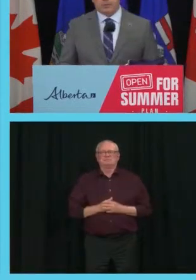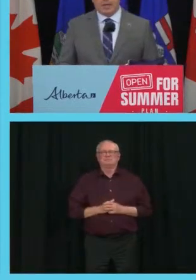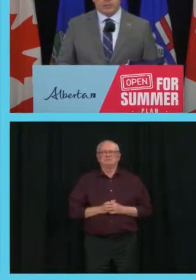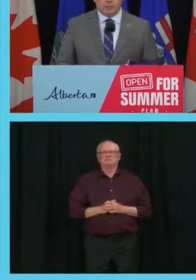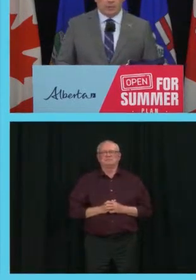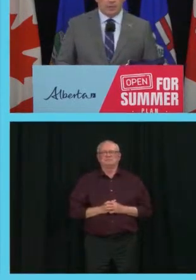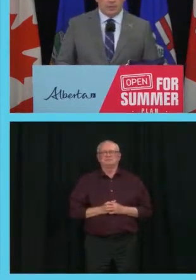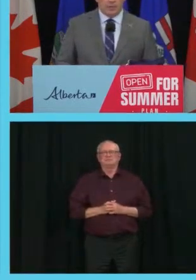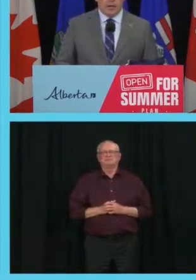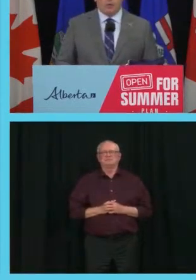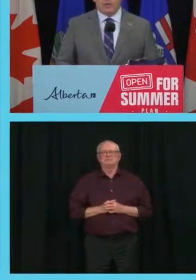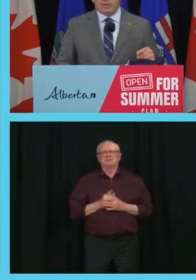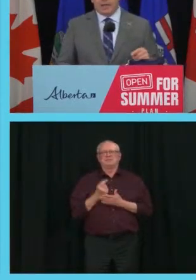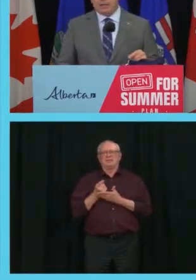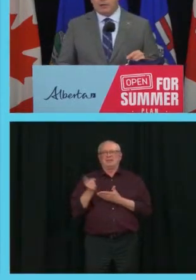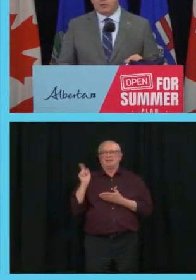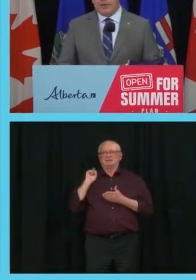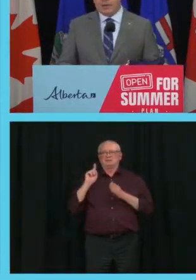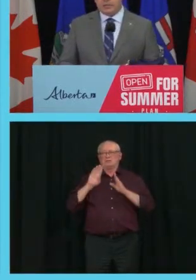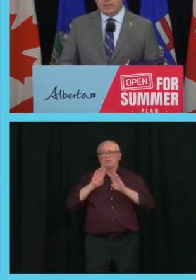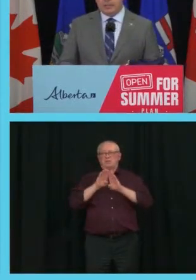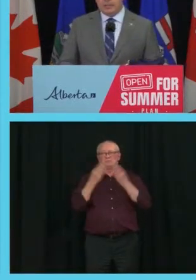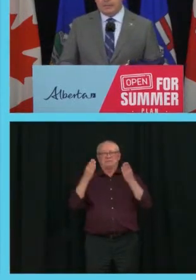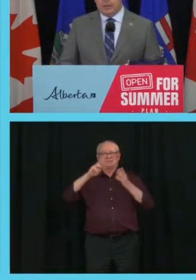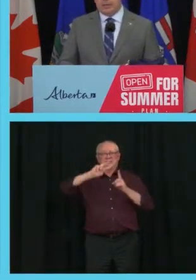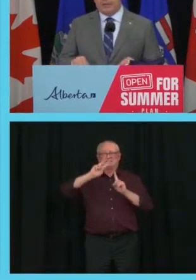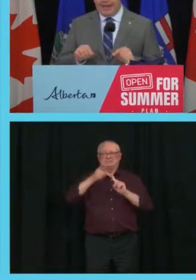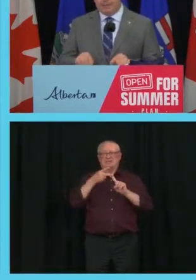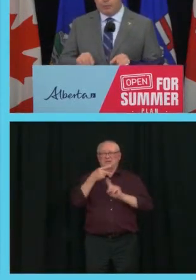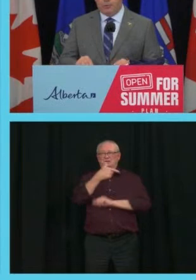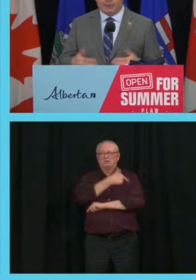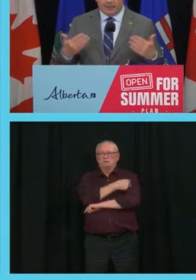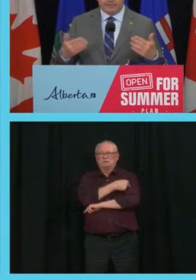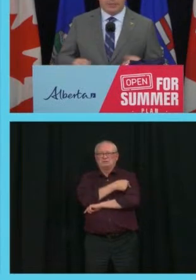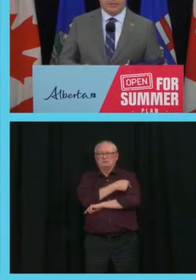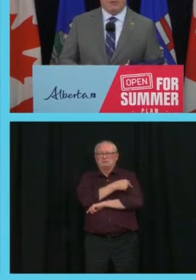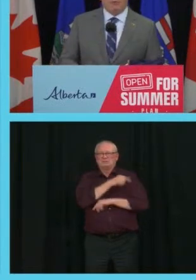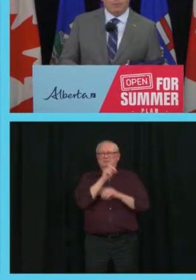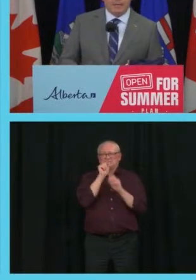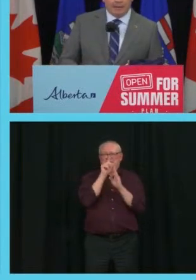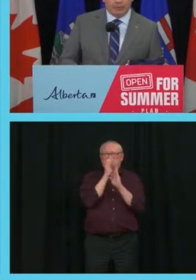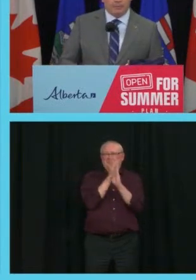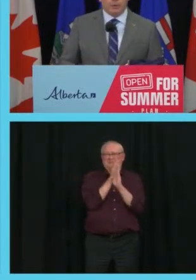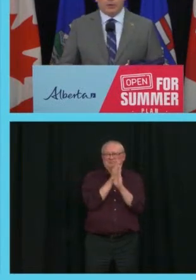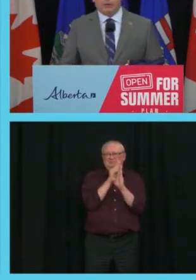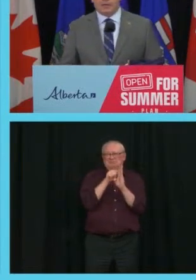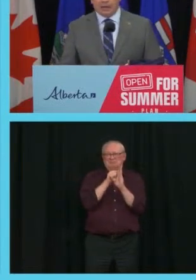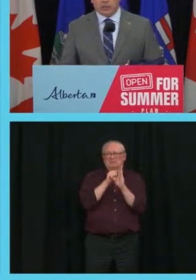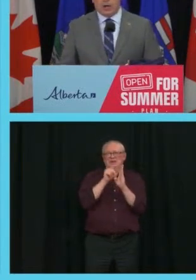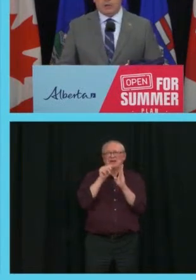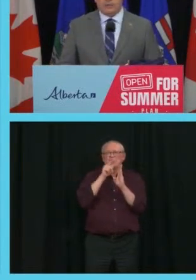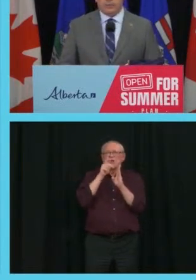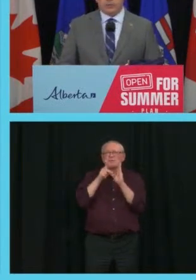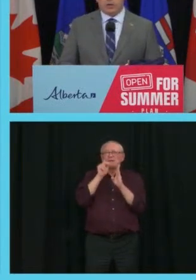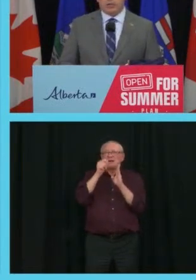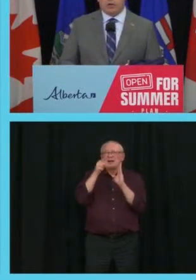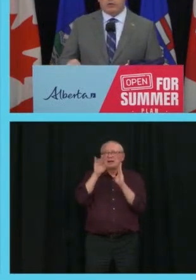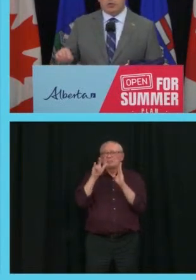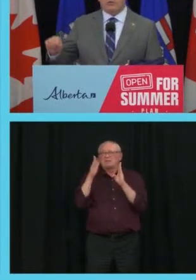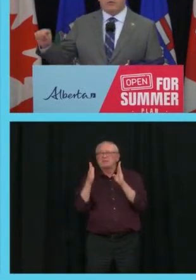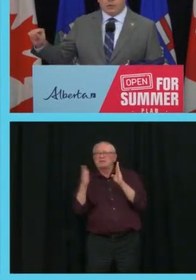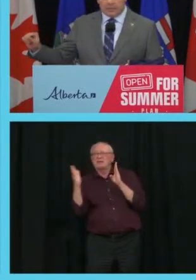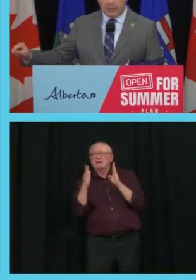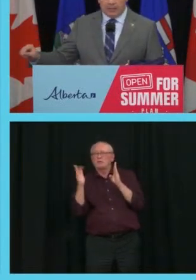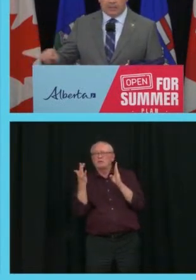for Albertans last week, we said that those vaccinated in the month of April, like myself, would be able to book their next shot starting